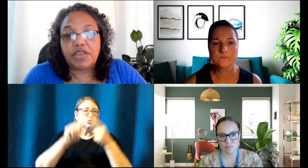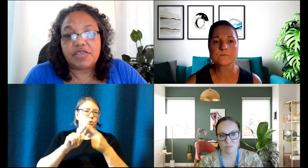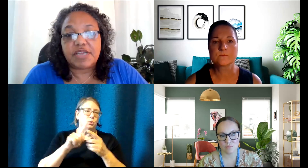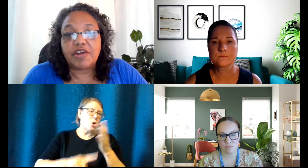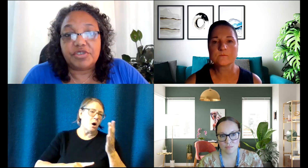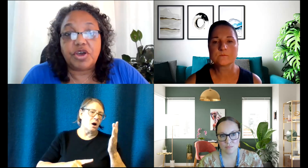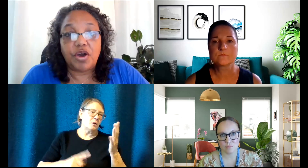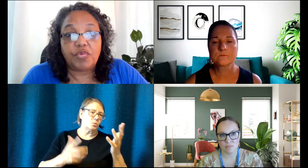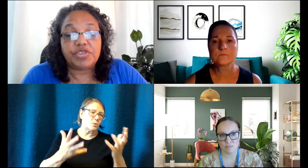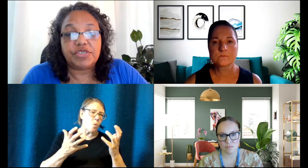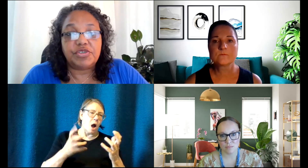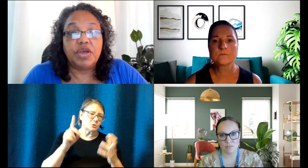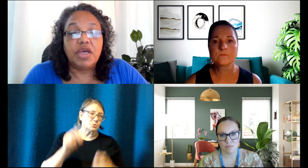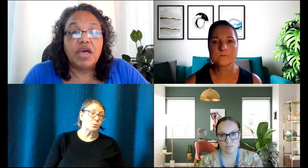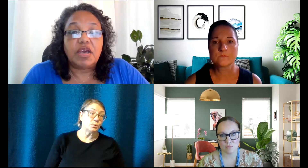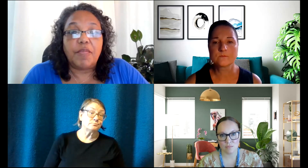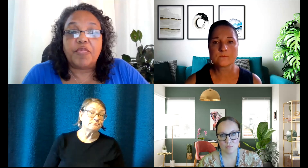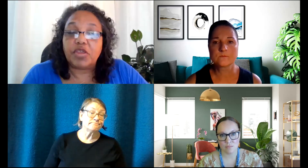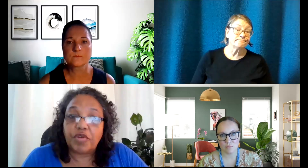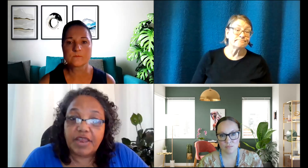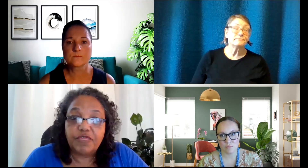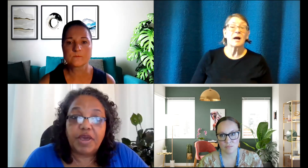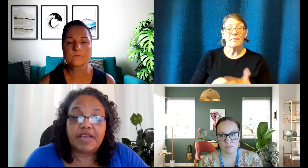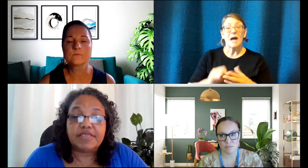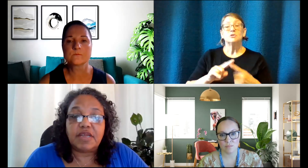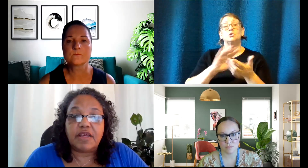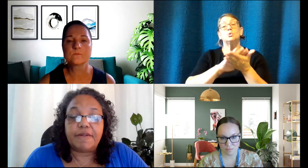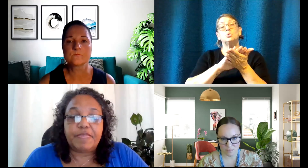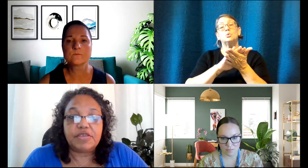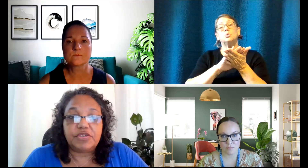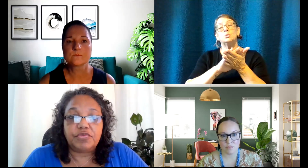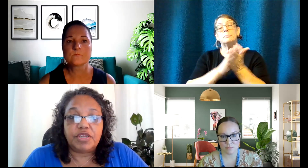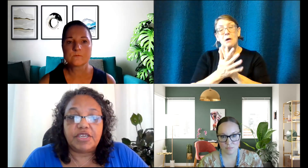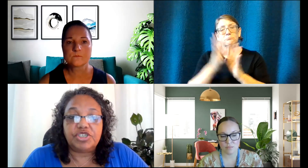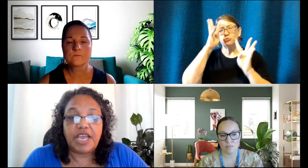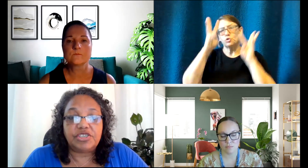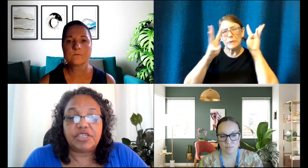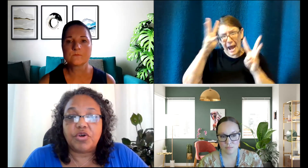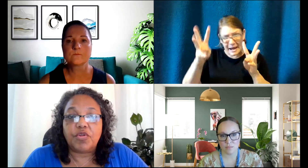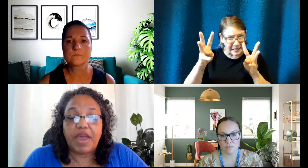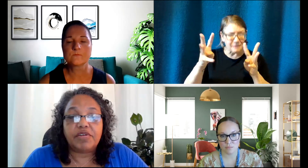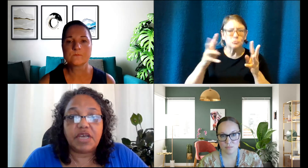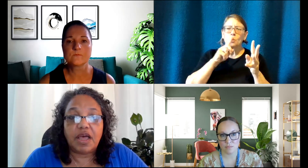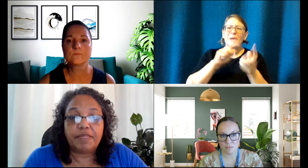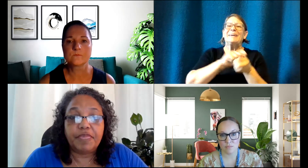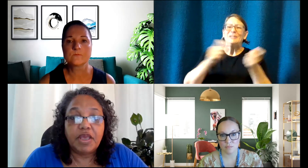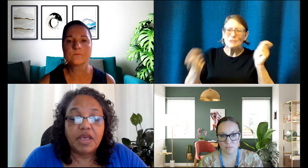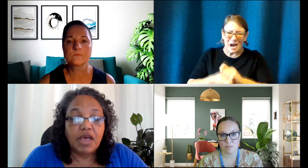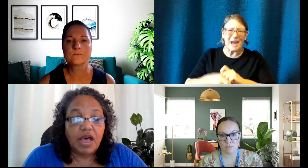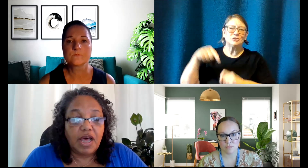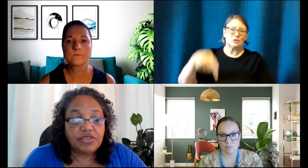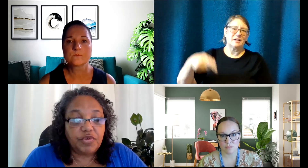we desire to go, which is to come up with creative ways to really change this whole